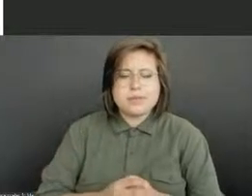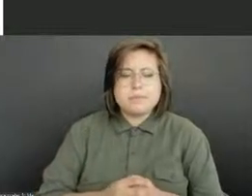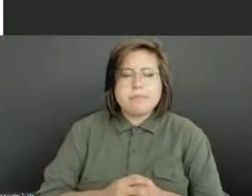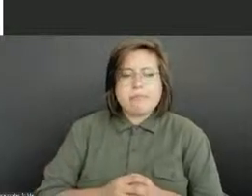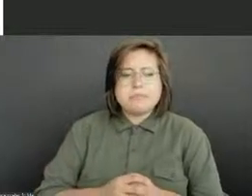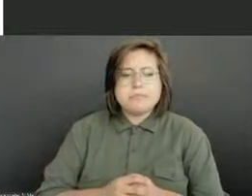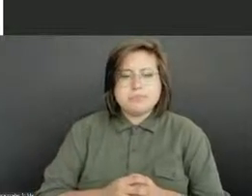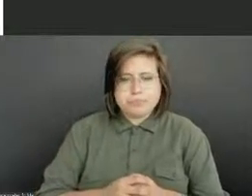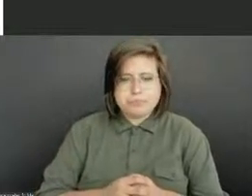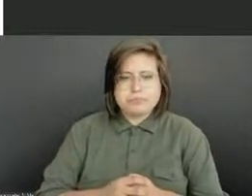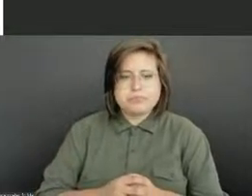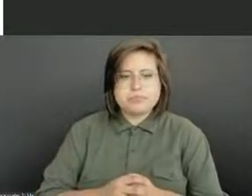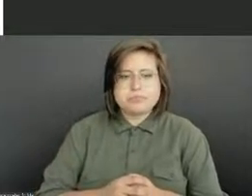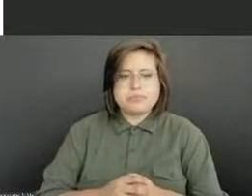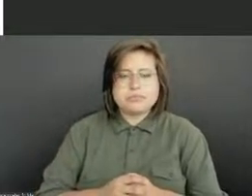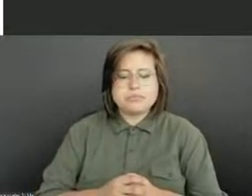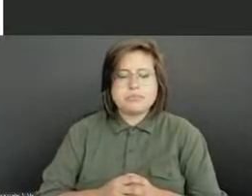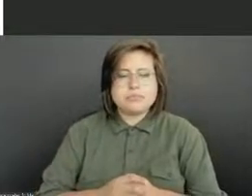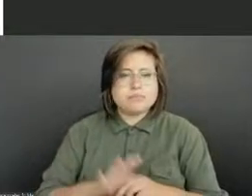looking at